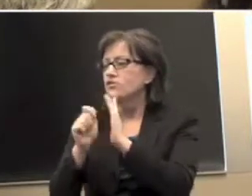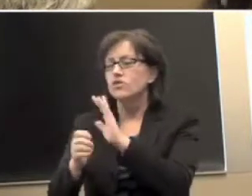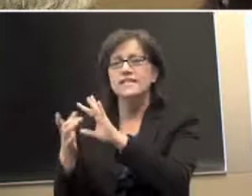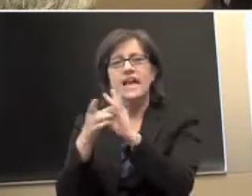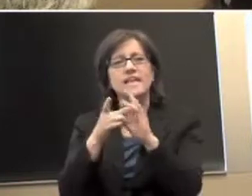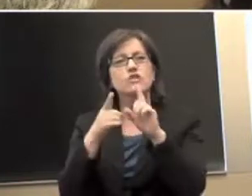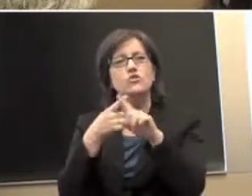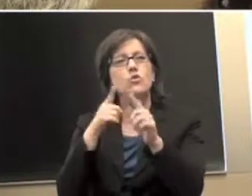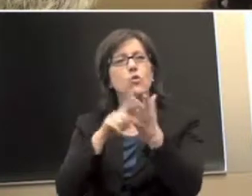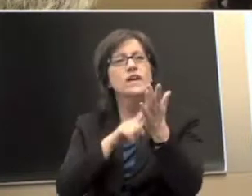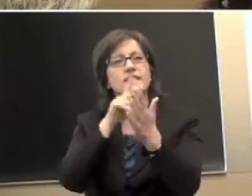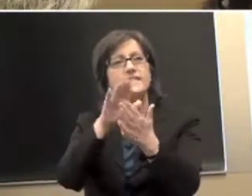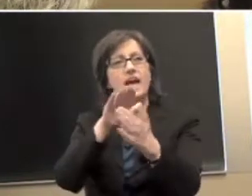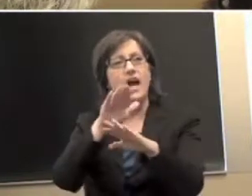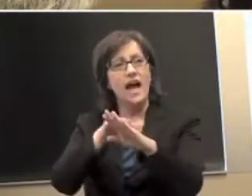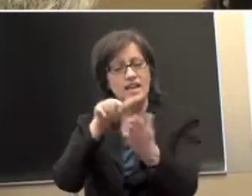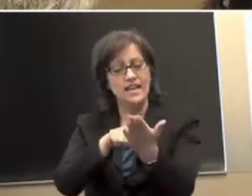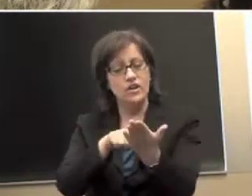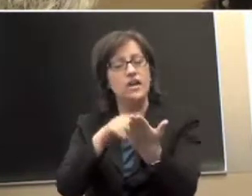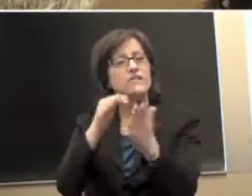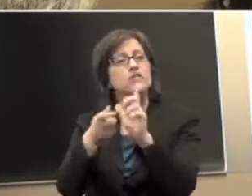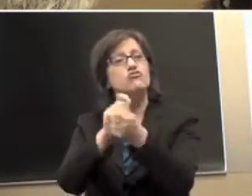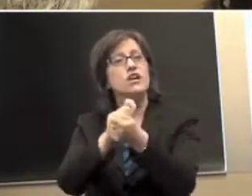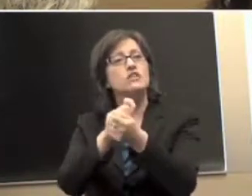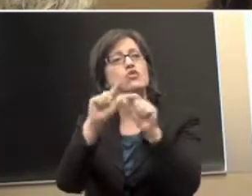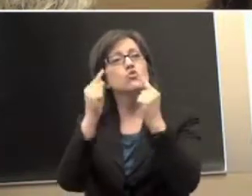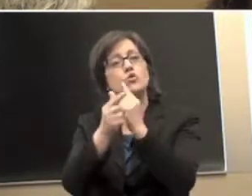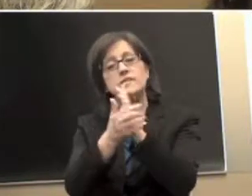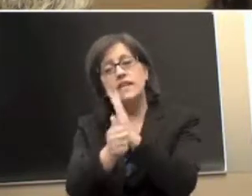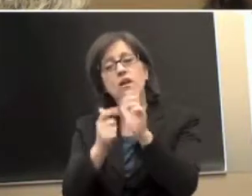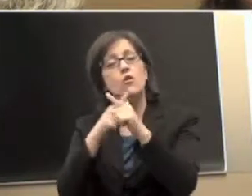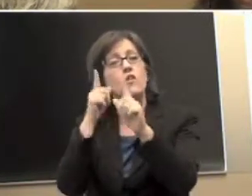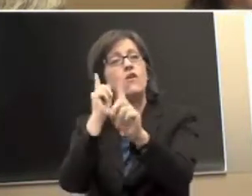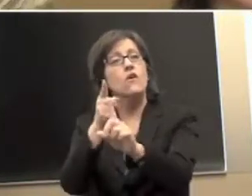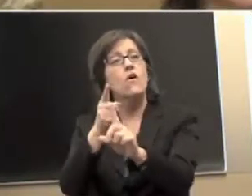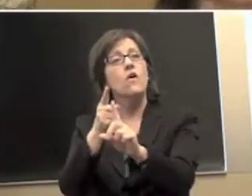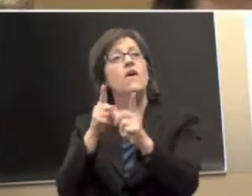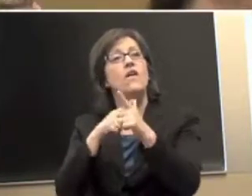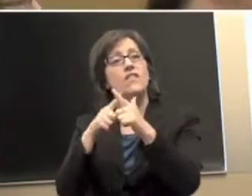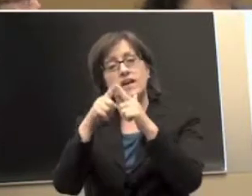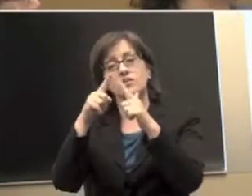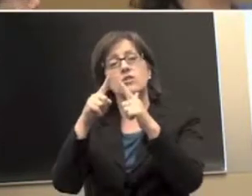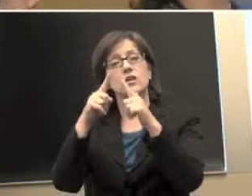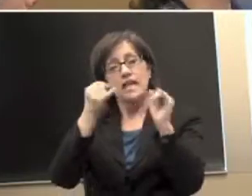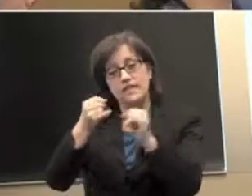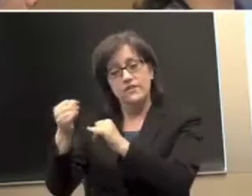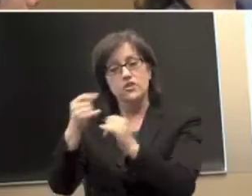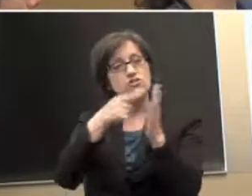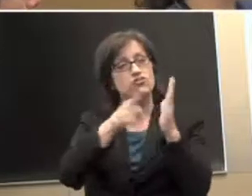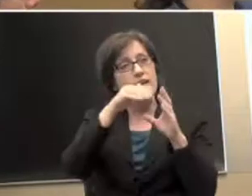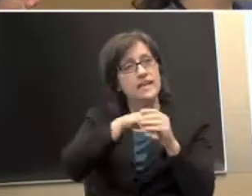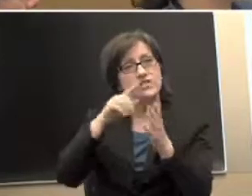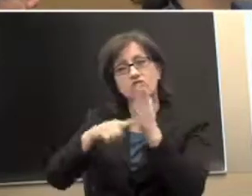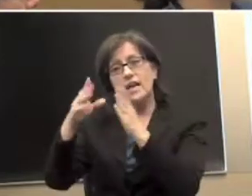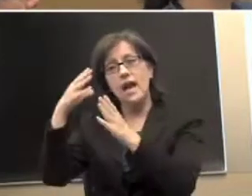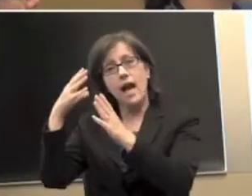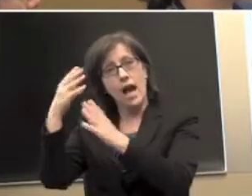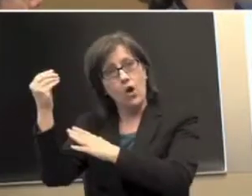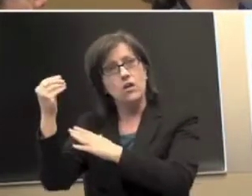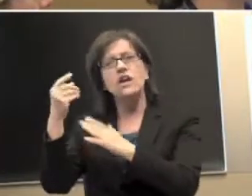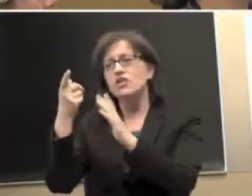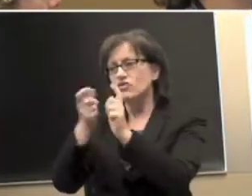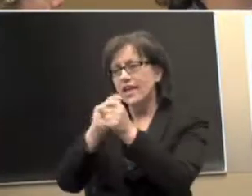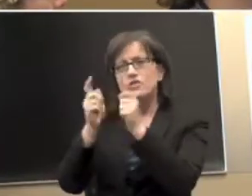So if we change what's in the group skill or the group goal, then the individualized check-in, check-out would change to reflect it. So